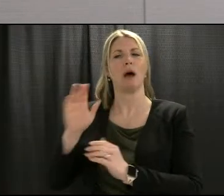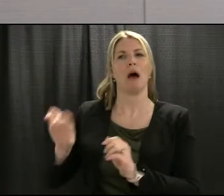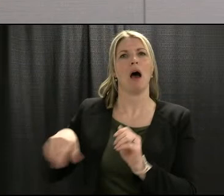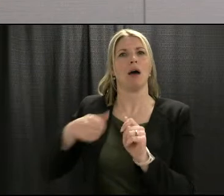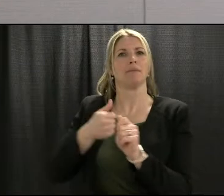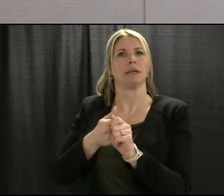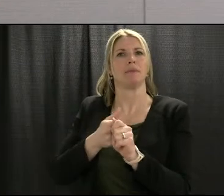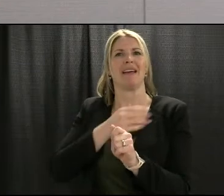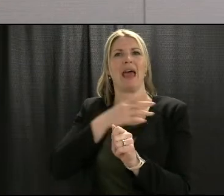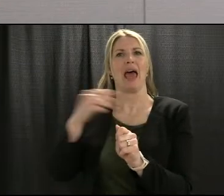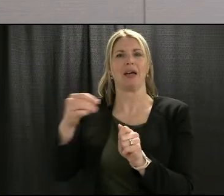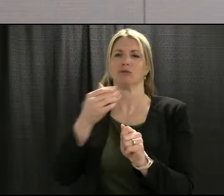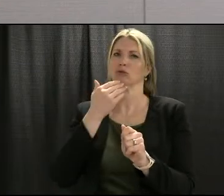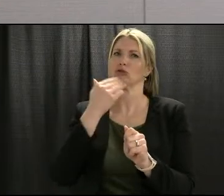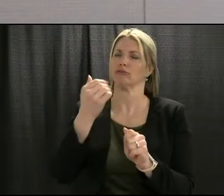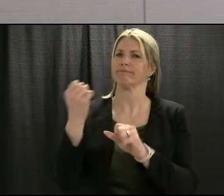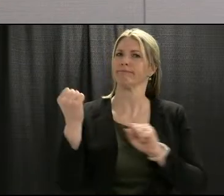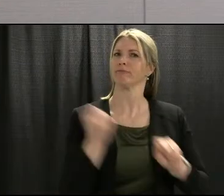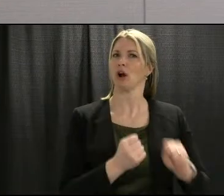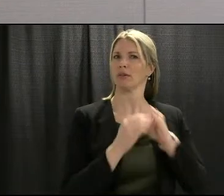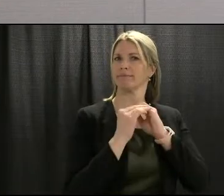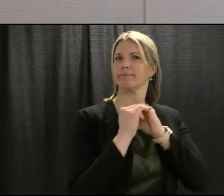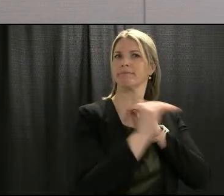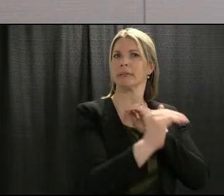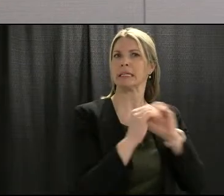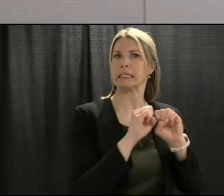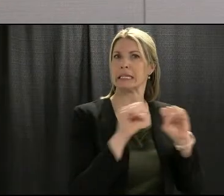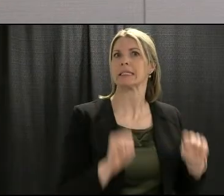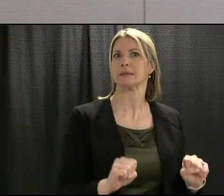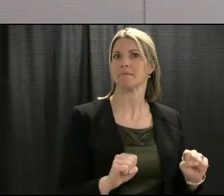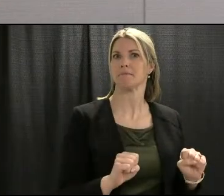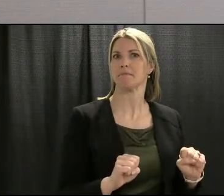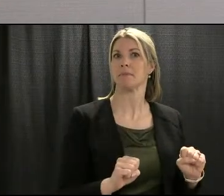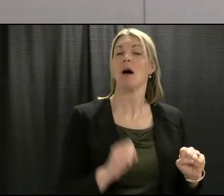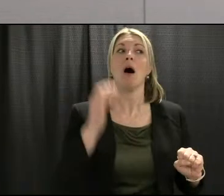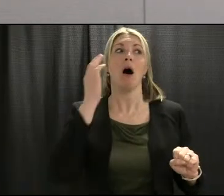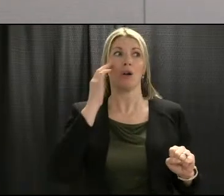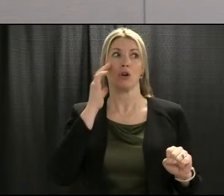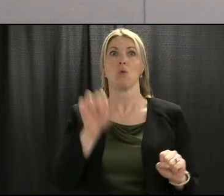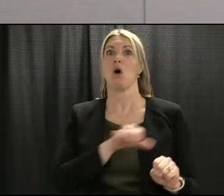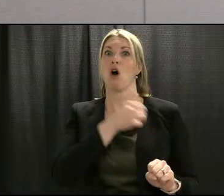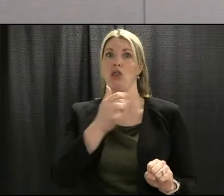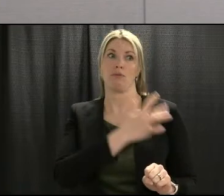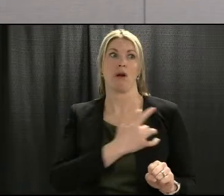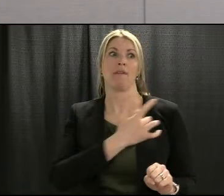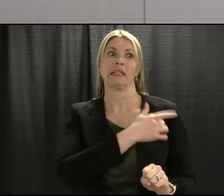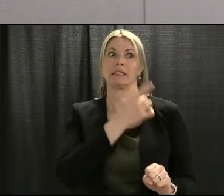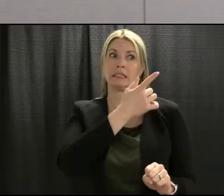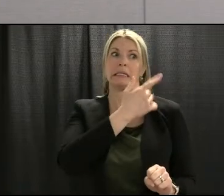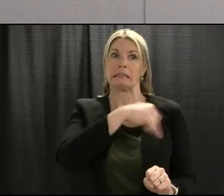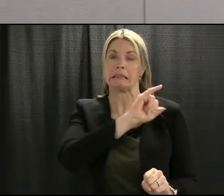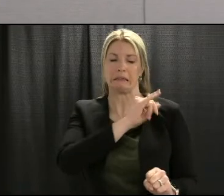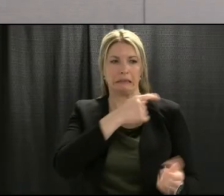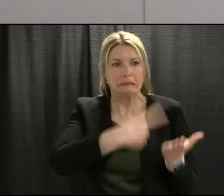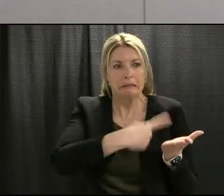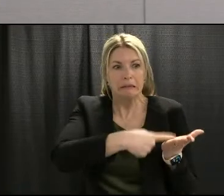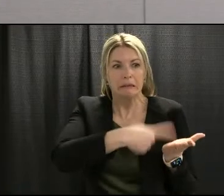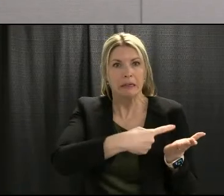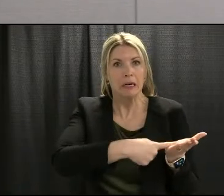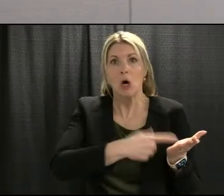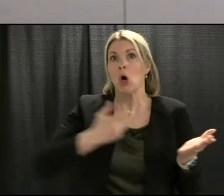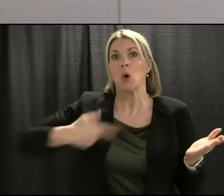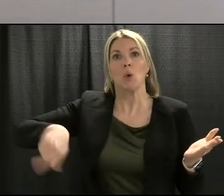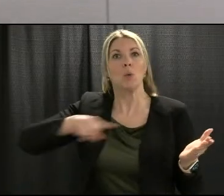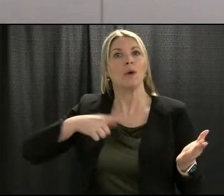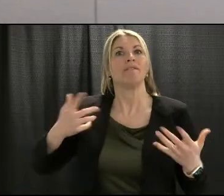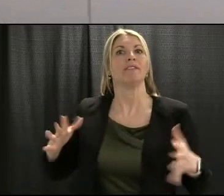Labrador. While other jurisdictions are still grappling with how to fix the system, we already have those recommendations. And we have them